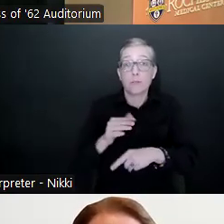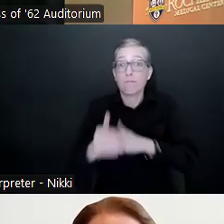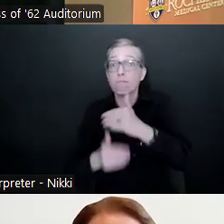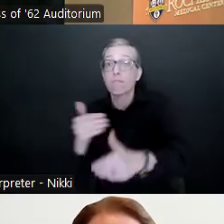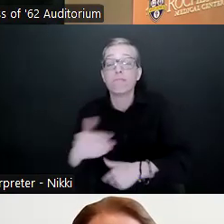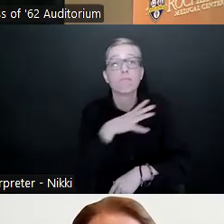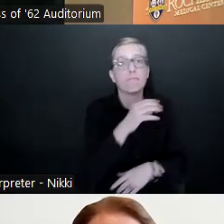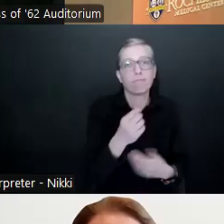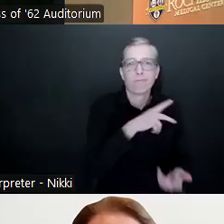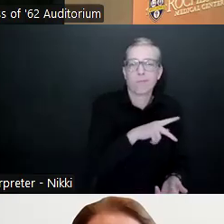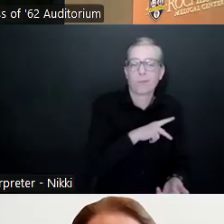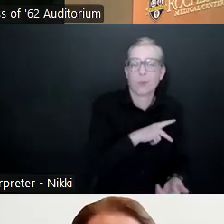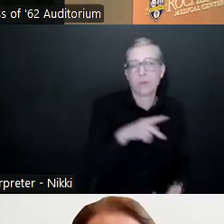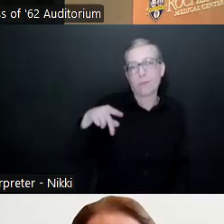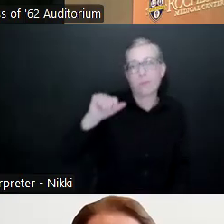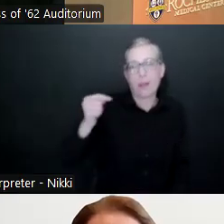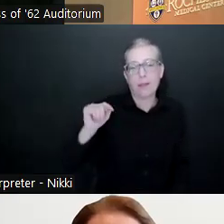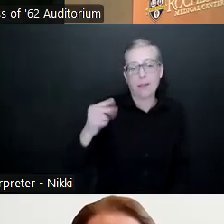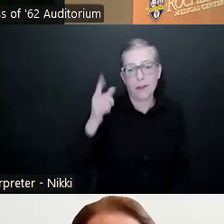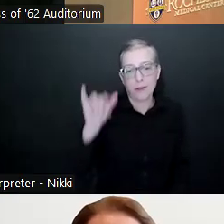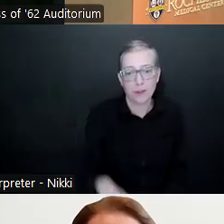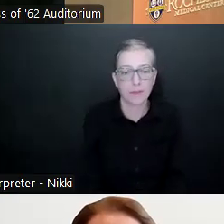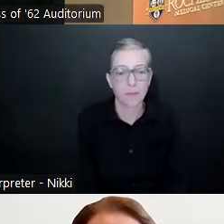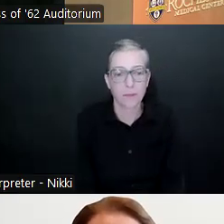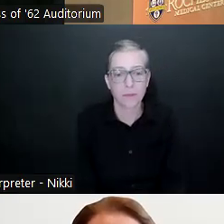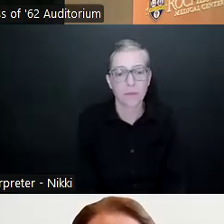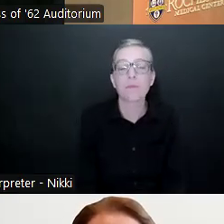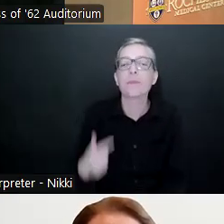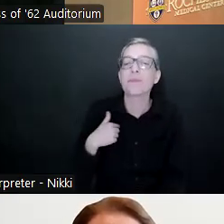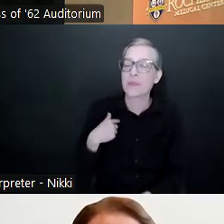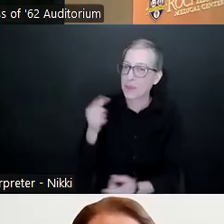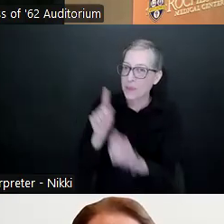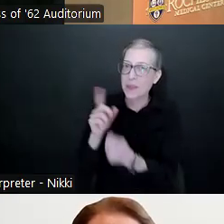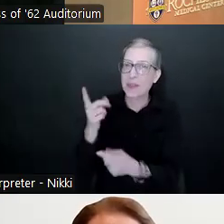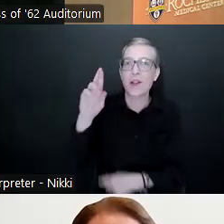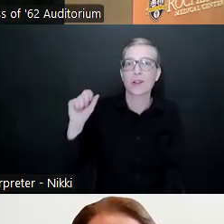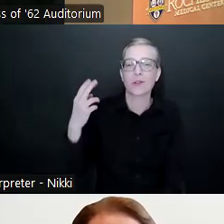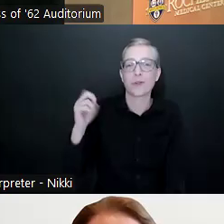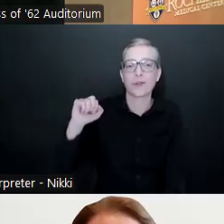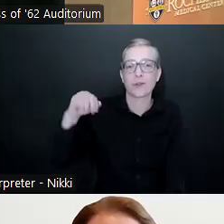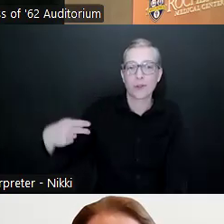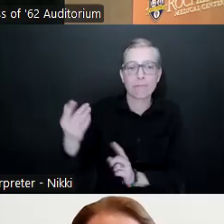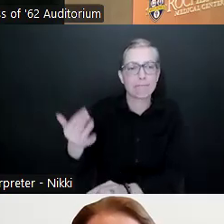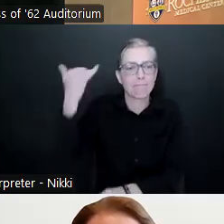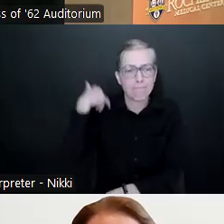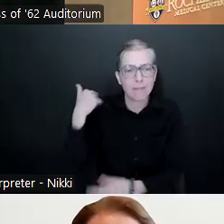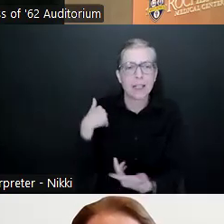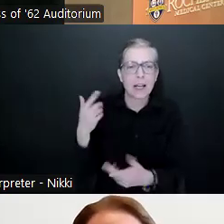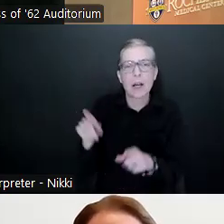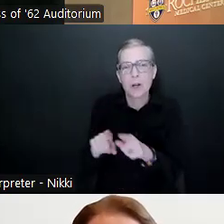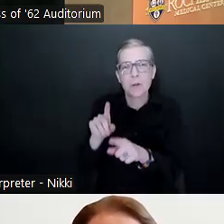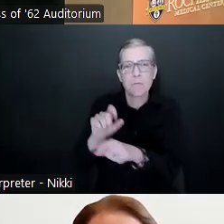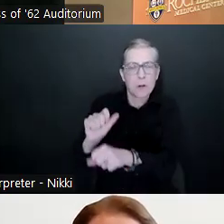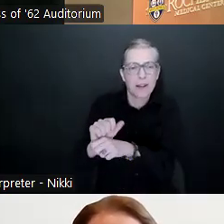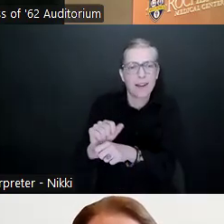Dr. Sharp while working as a child psychiatrist at the Menninger Clinic, and I truly enjoy working, and I think it was more like 10 years or